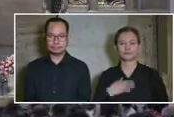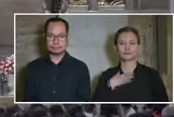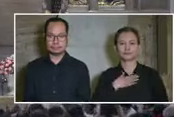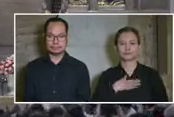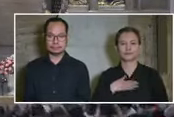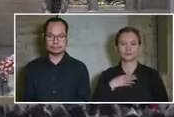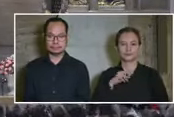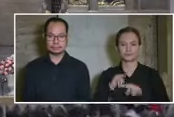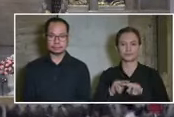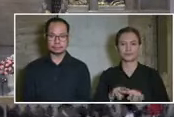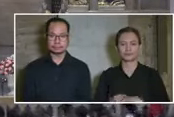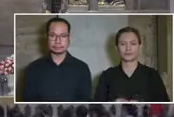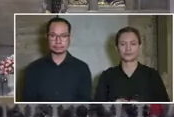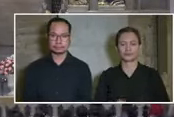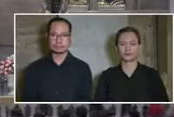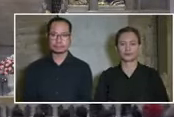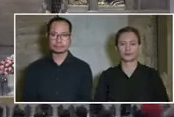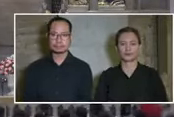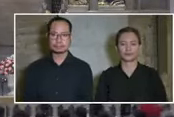Please be seated.